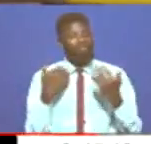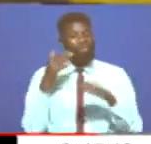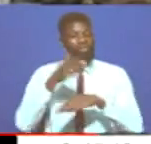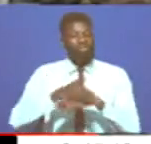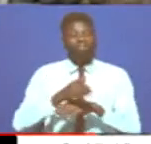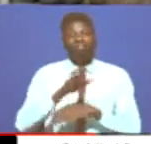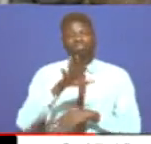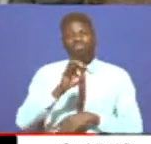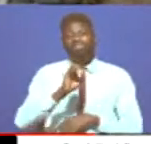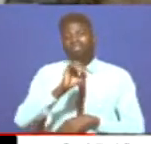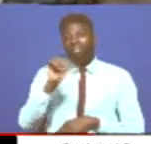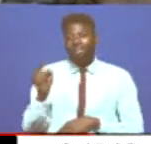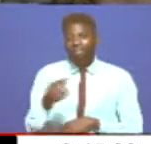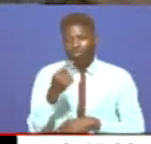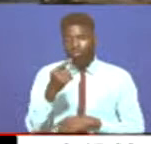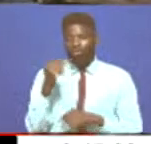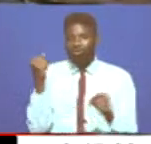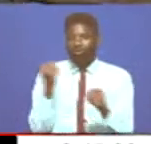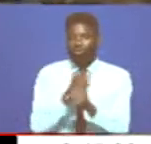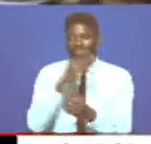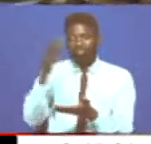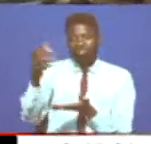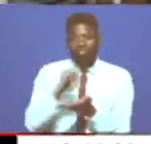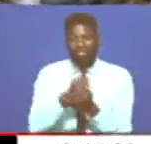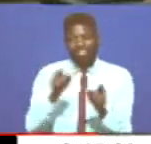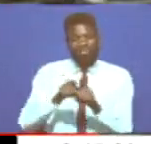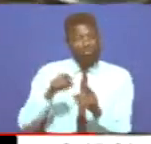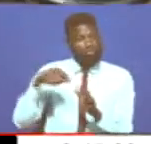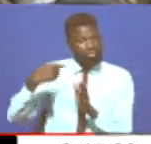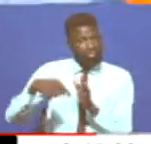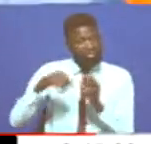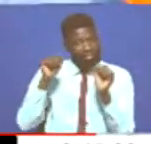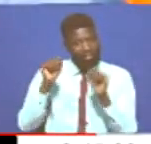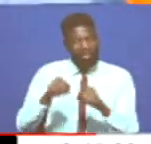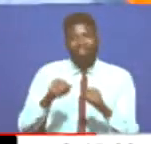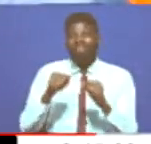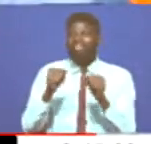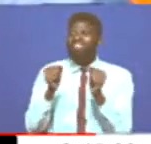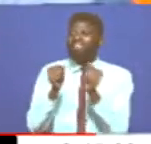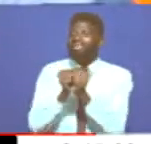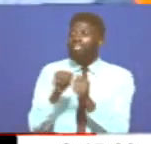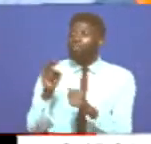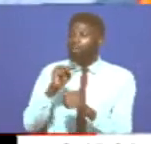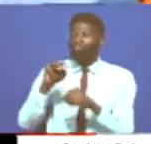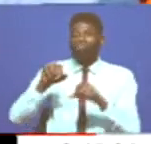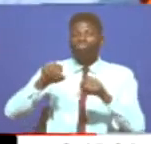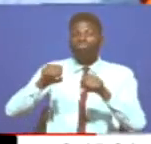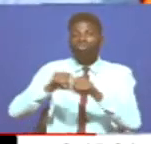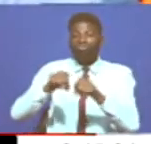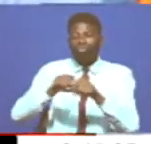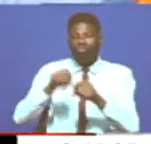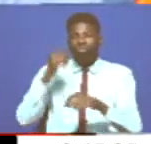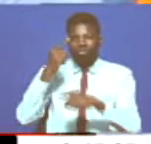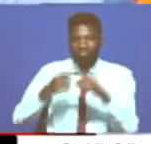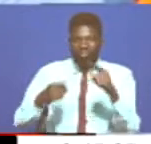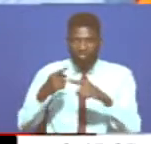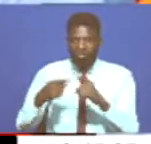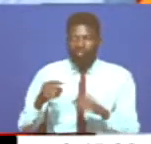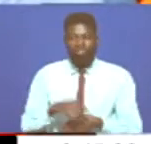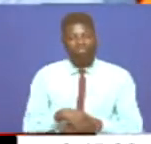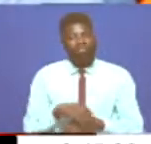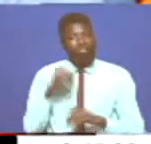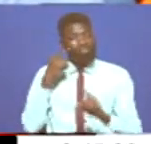in the first phase with a production capacity of 10 million shoes annually. The target is to not just do the